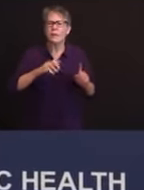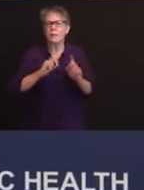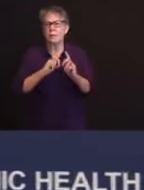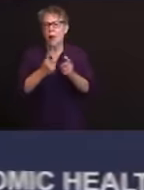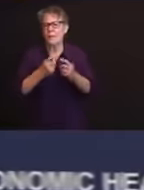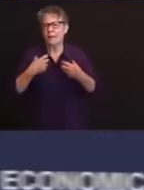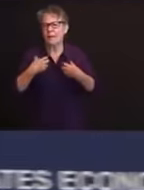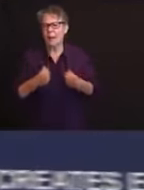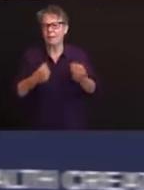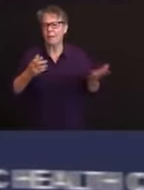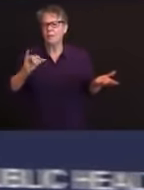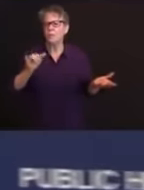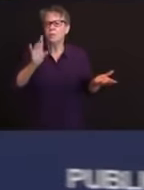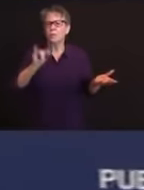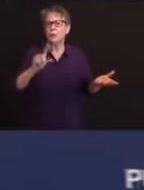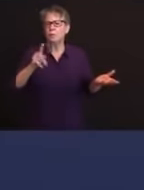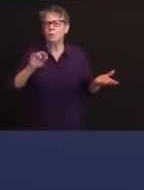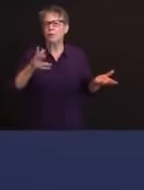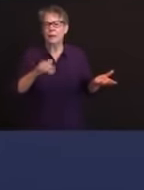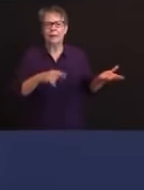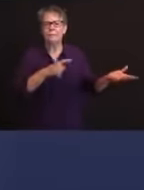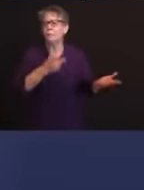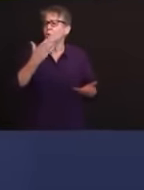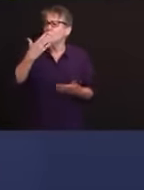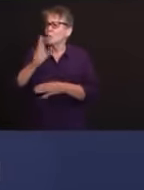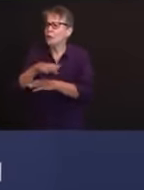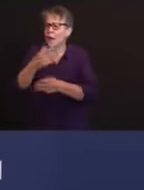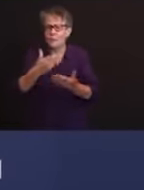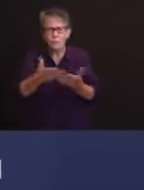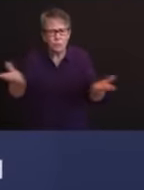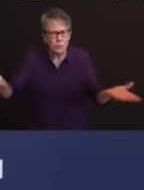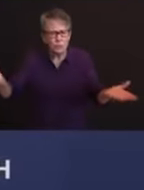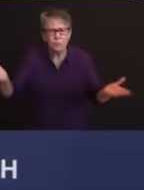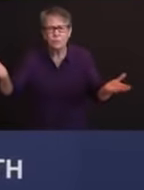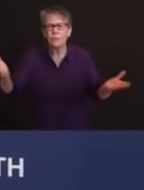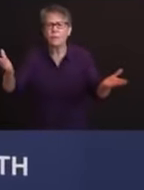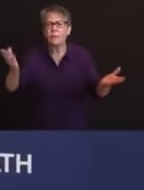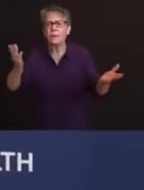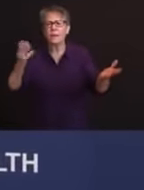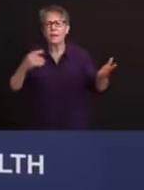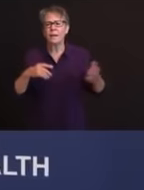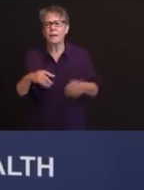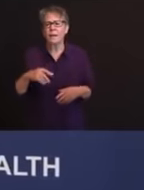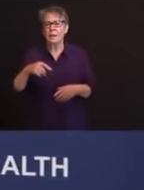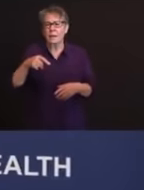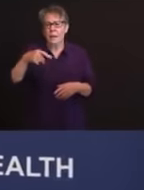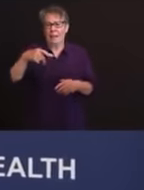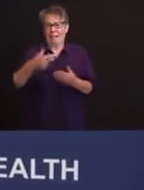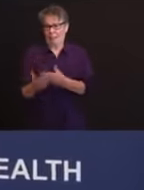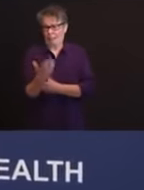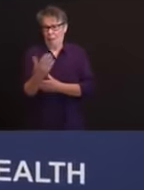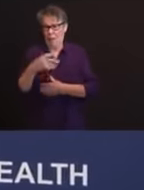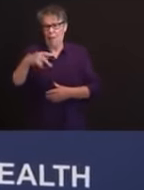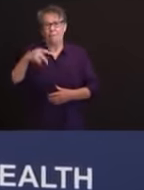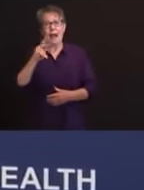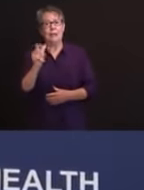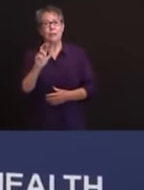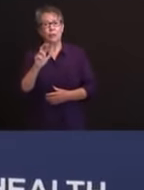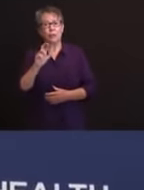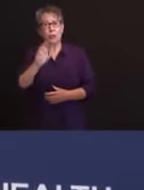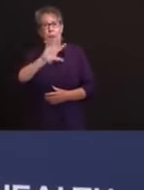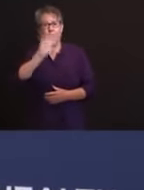Thank you, Governor, and good afternoon. Well, this morning, Pfizer announced that based on early data, the coronavirus vaccine they